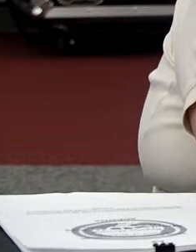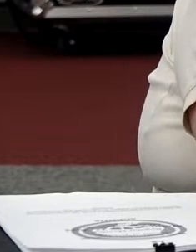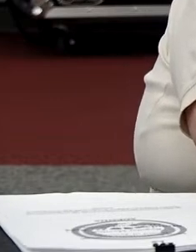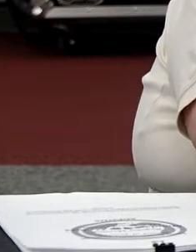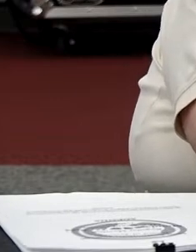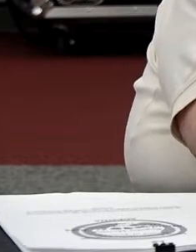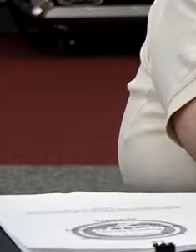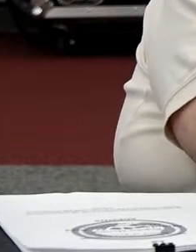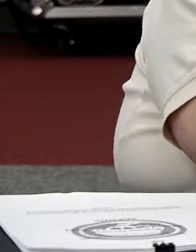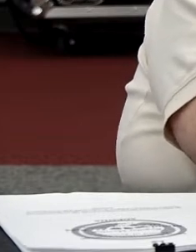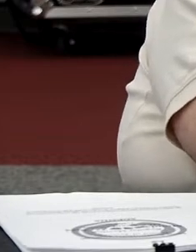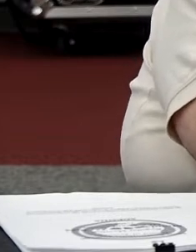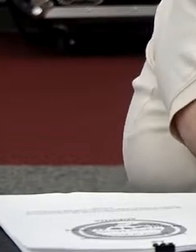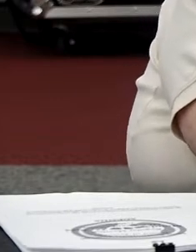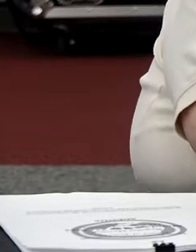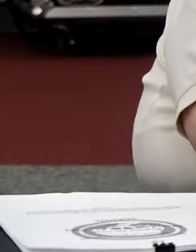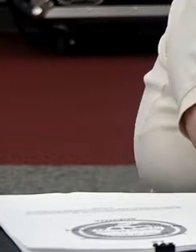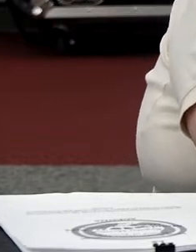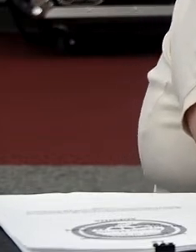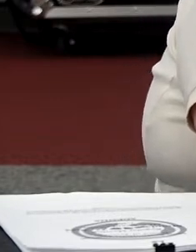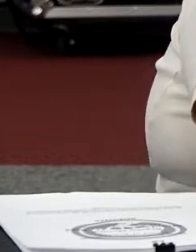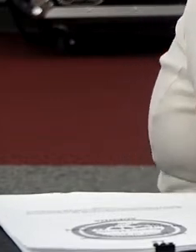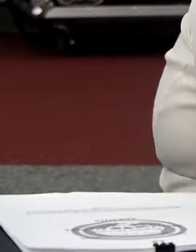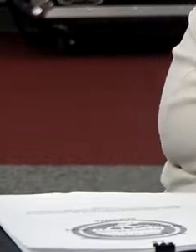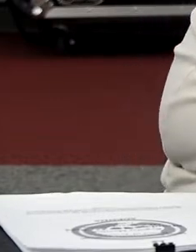then would make a decision, okay, what do we want to do with this?